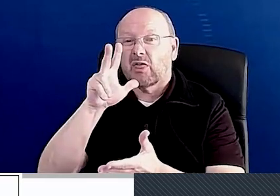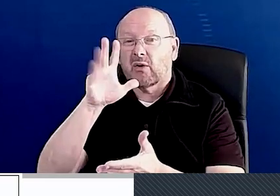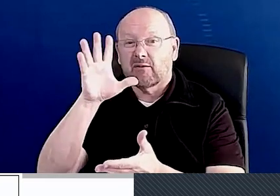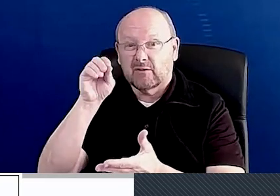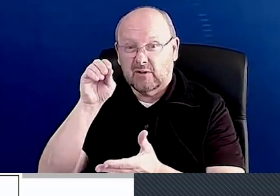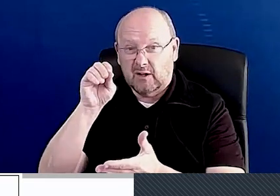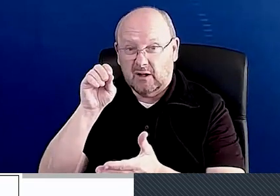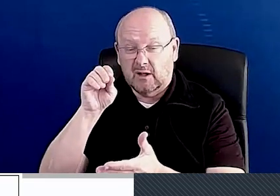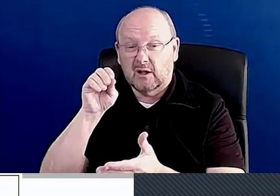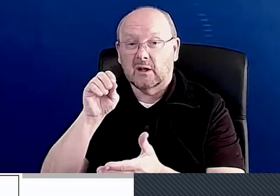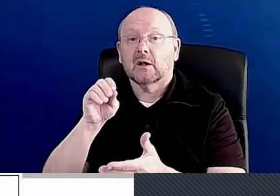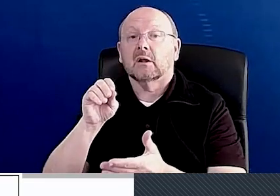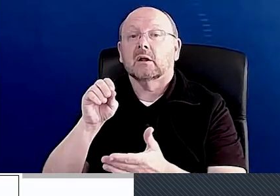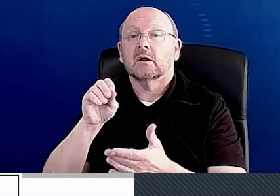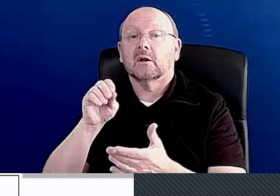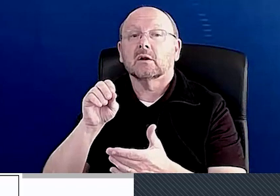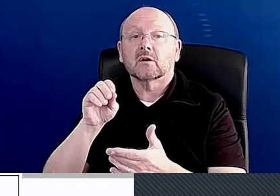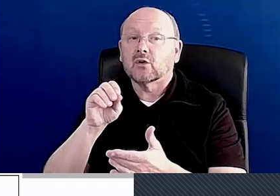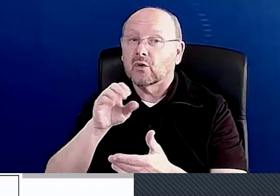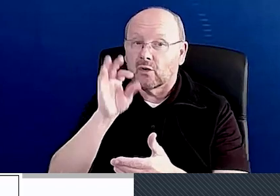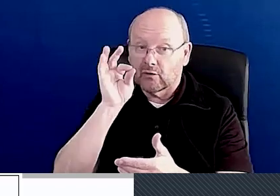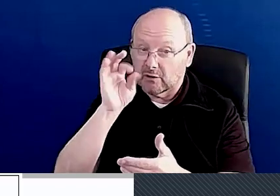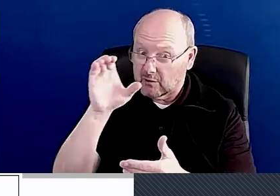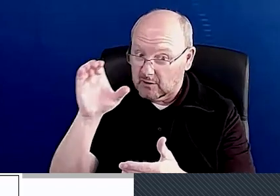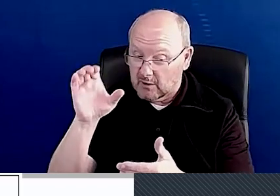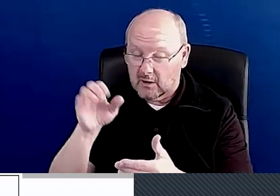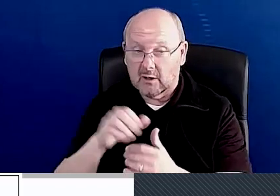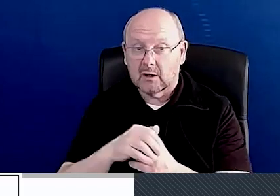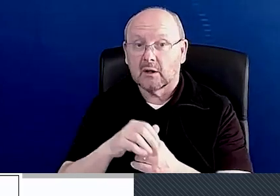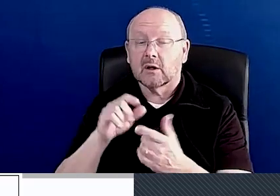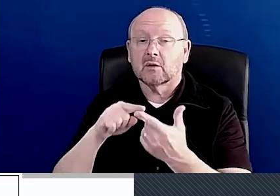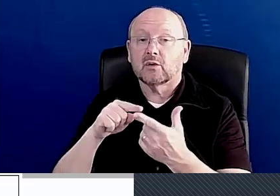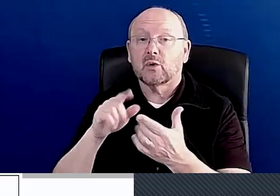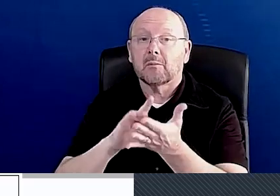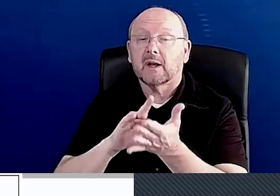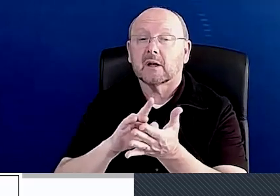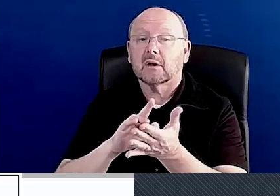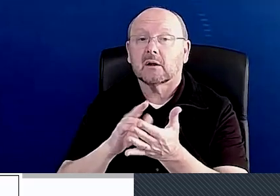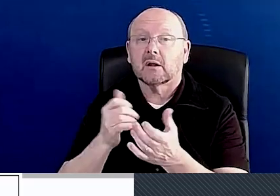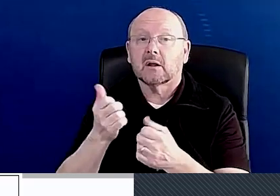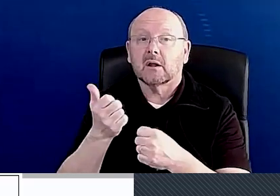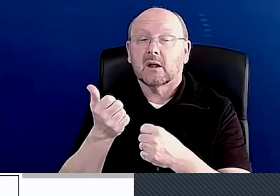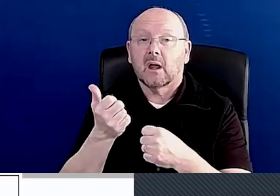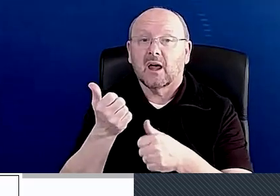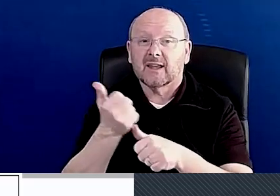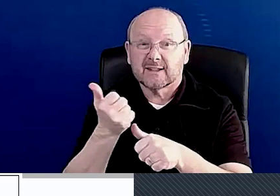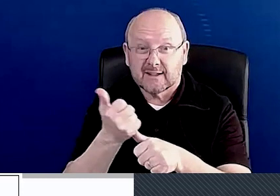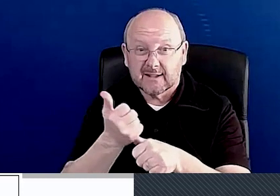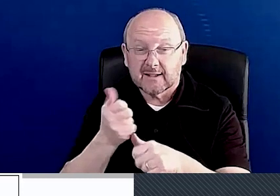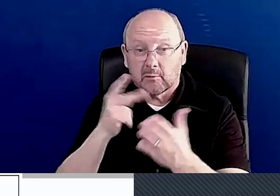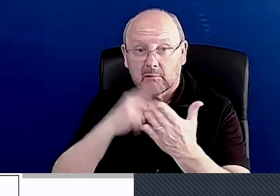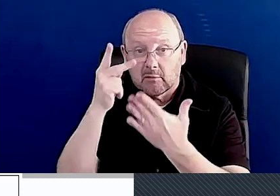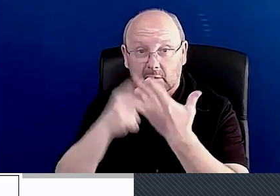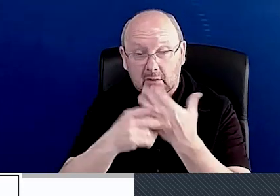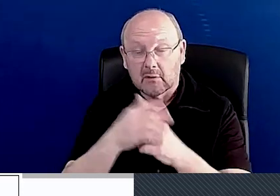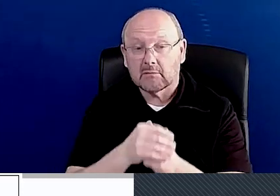them over to Fresno City into our medical assisting program, or going on